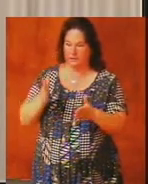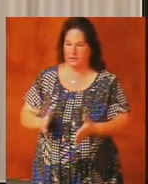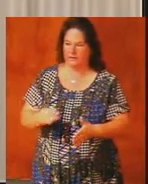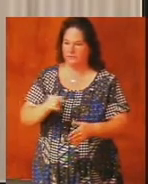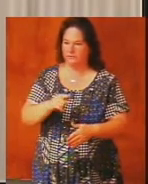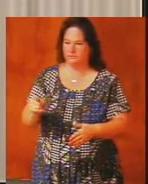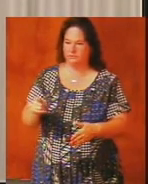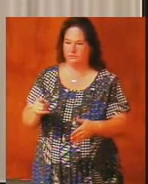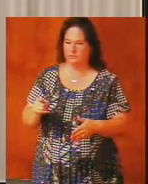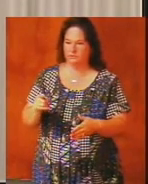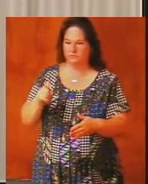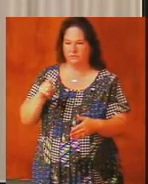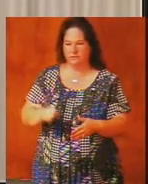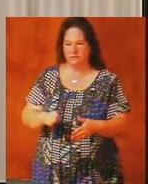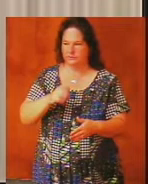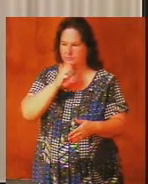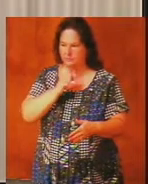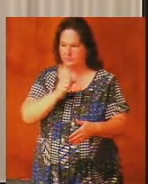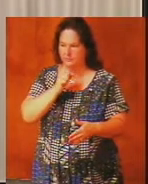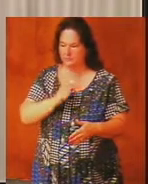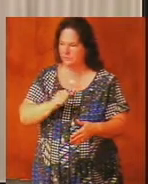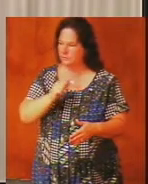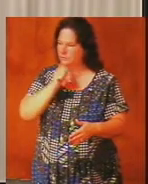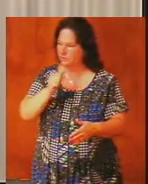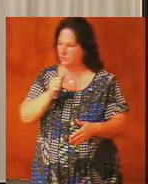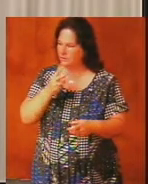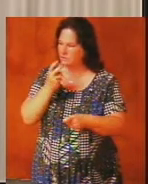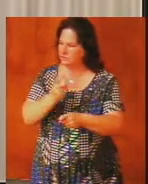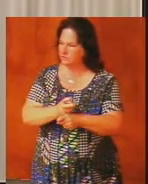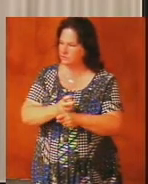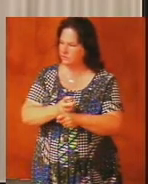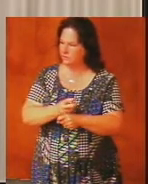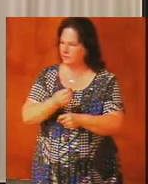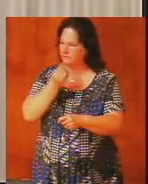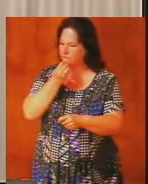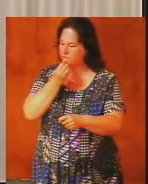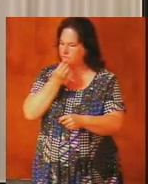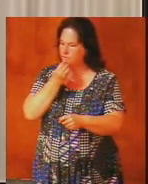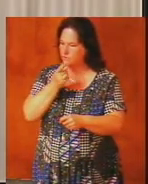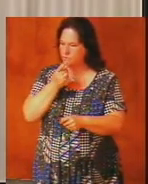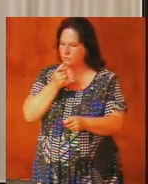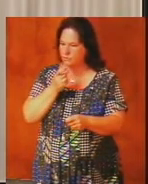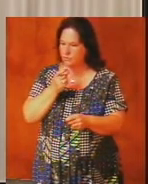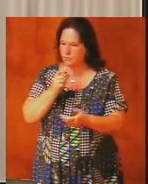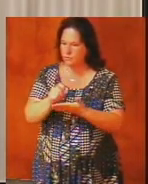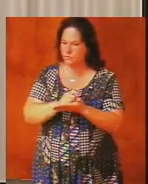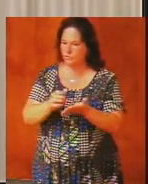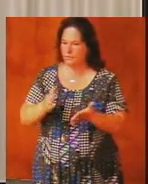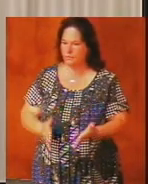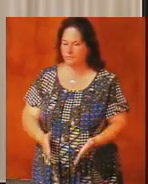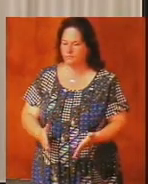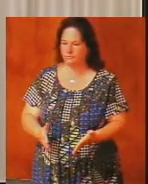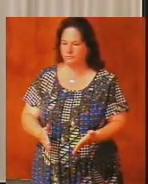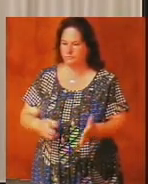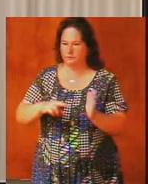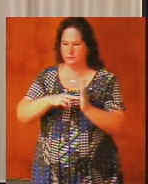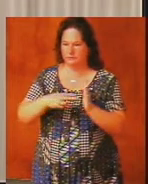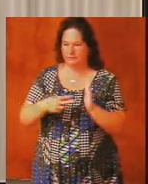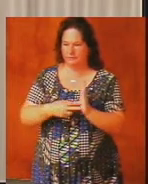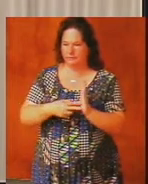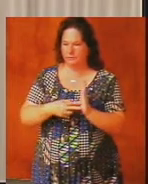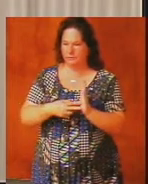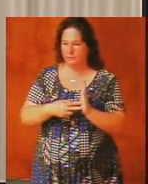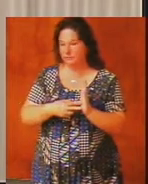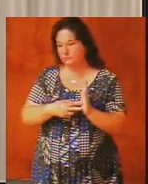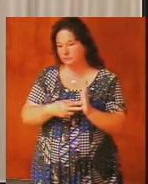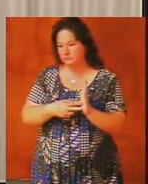come to need milk and not solid food. Who did the writer make that statement to?